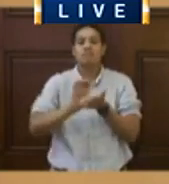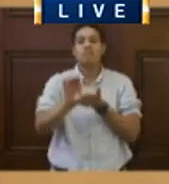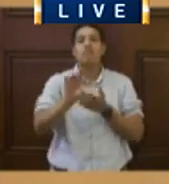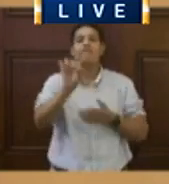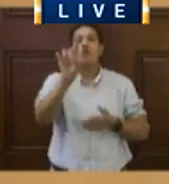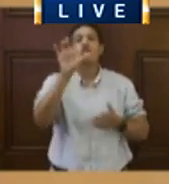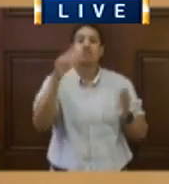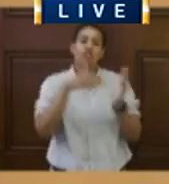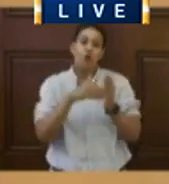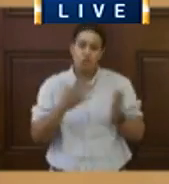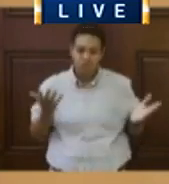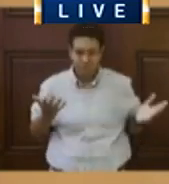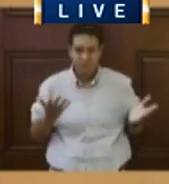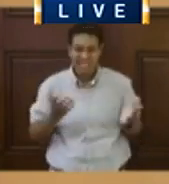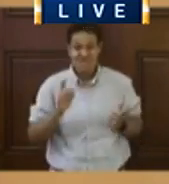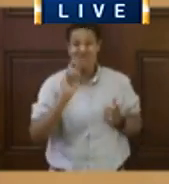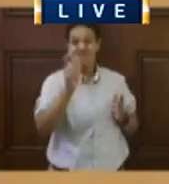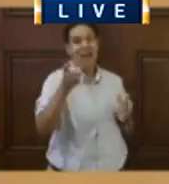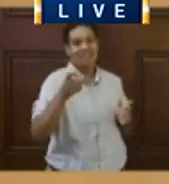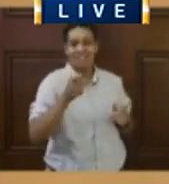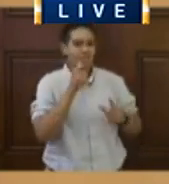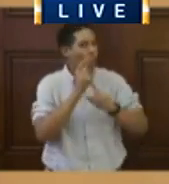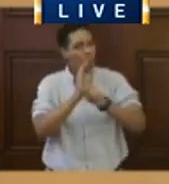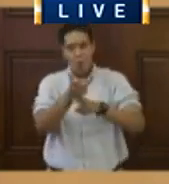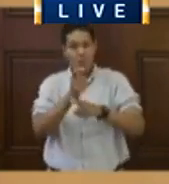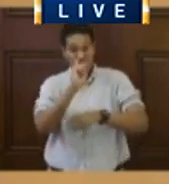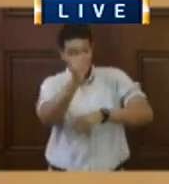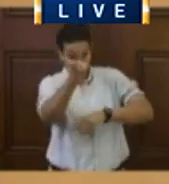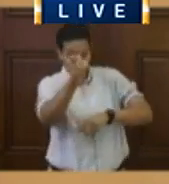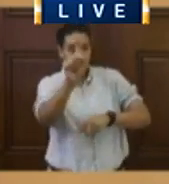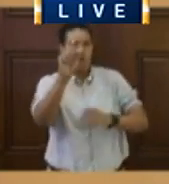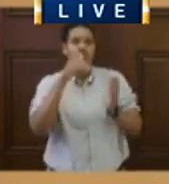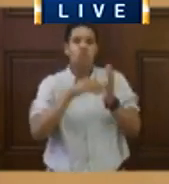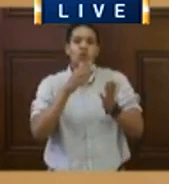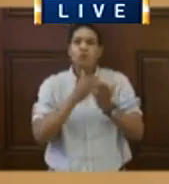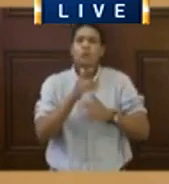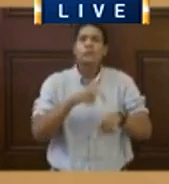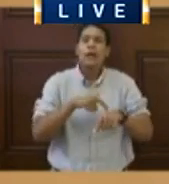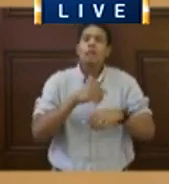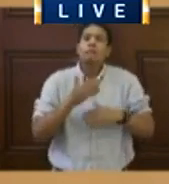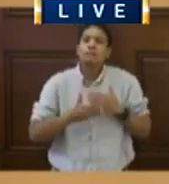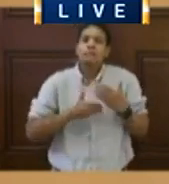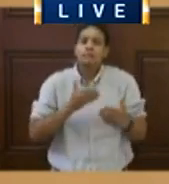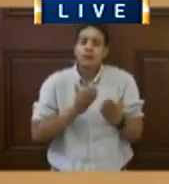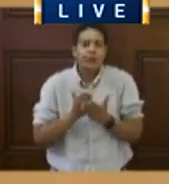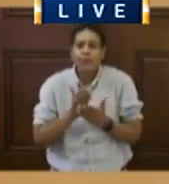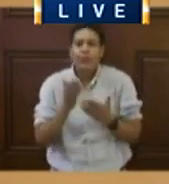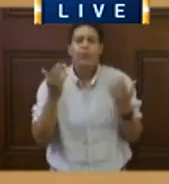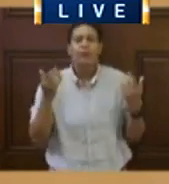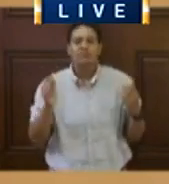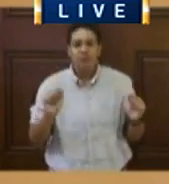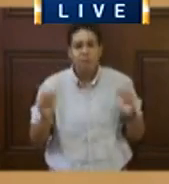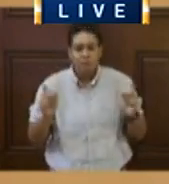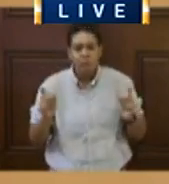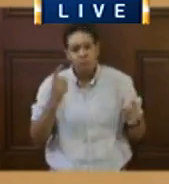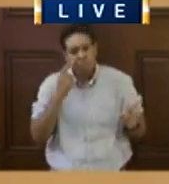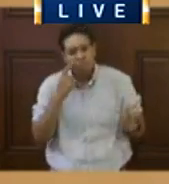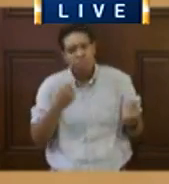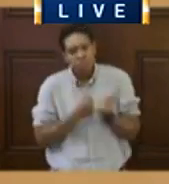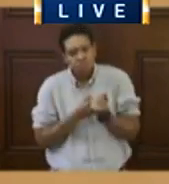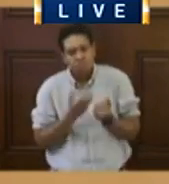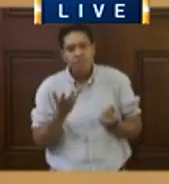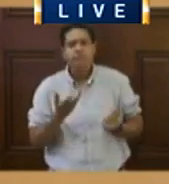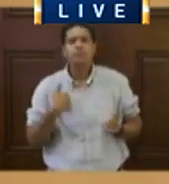$100,000 that they can use to tide them through this period. We will also set aside